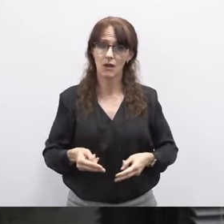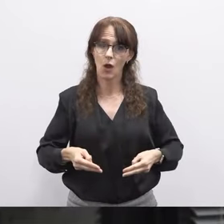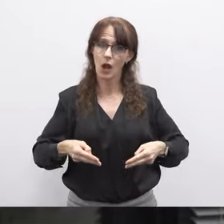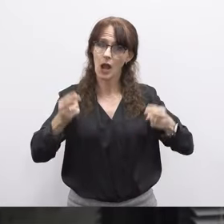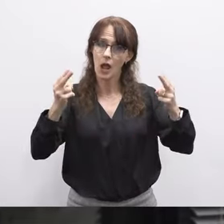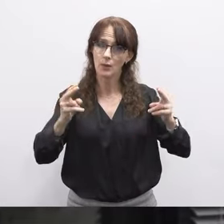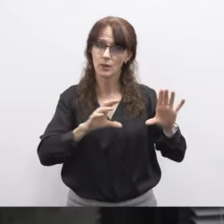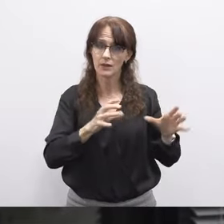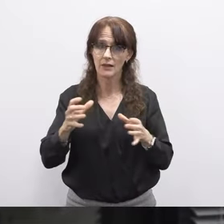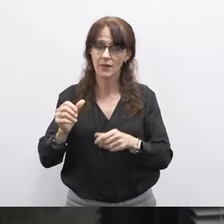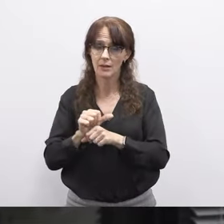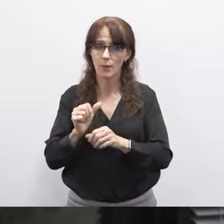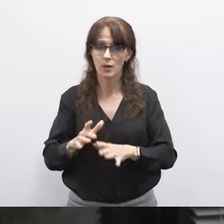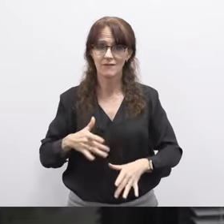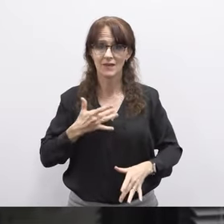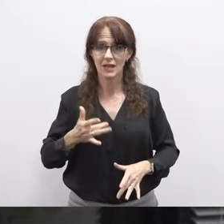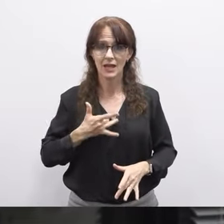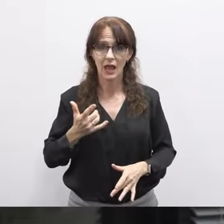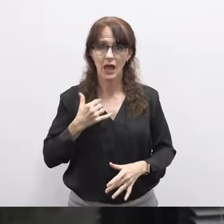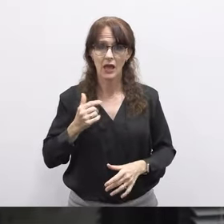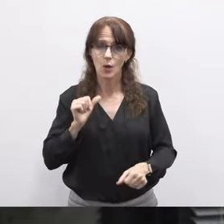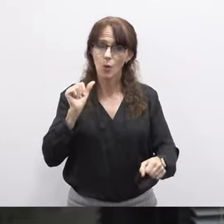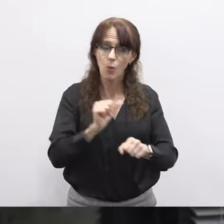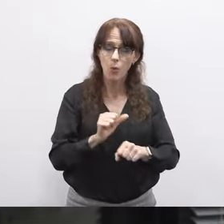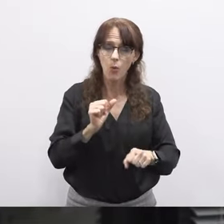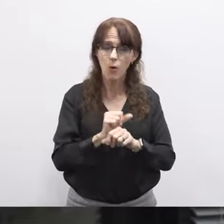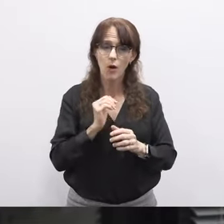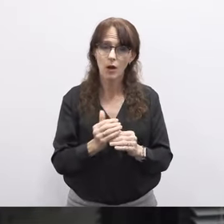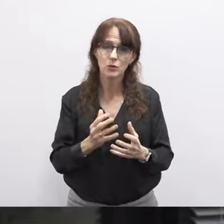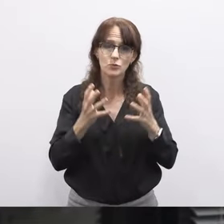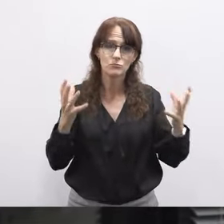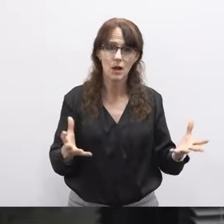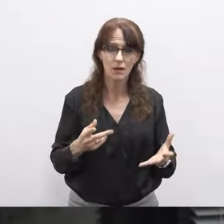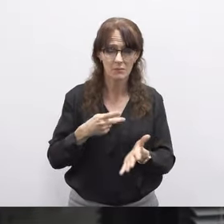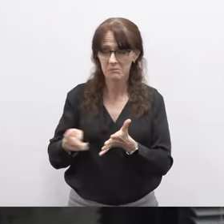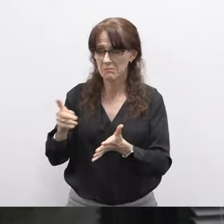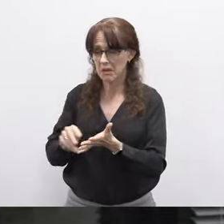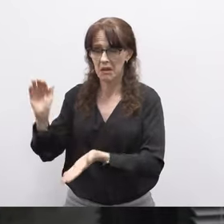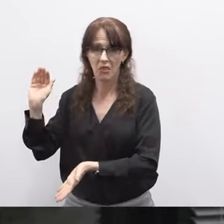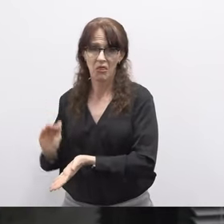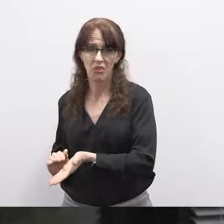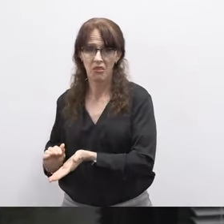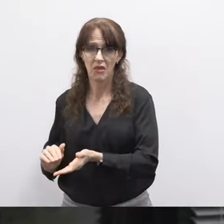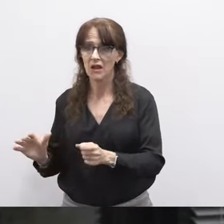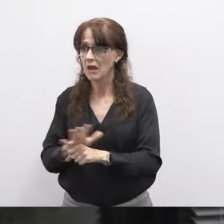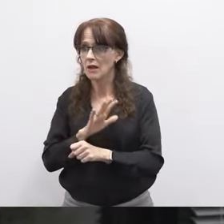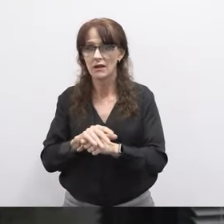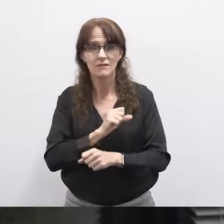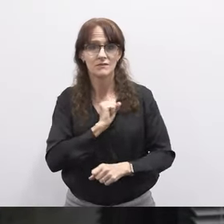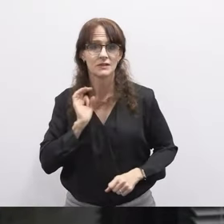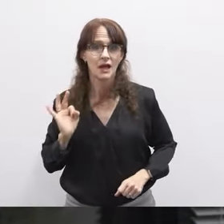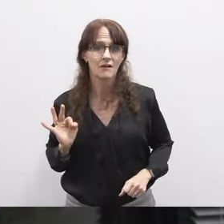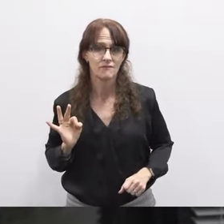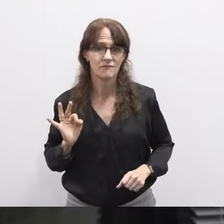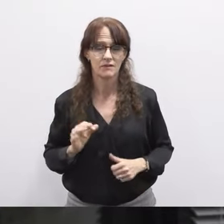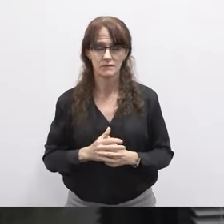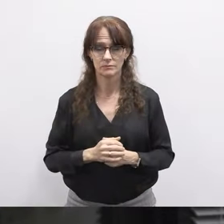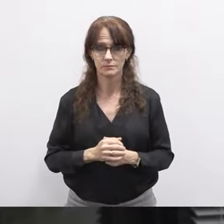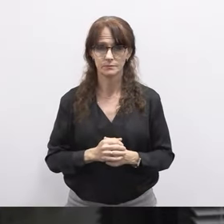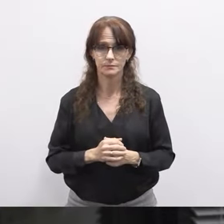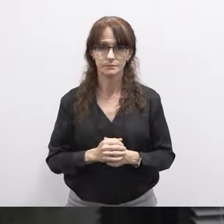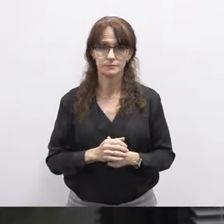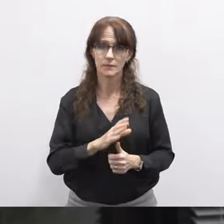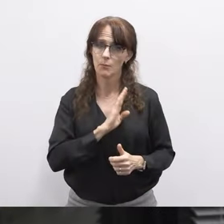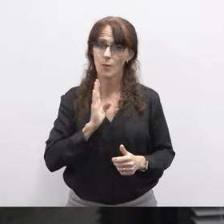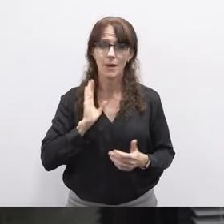employees. They feel that they're overworked and underpaid and understaffed. Again,